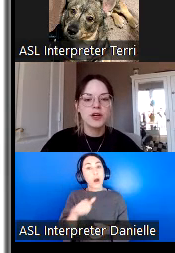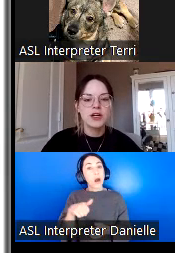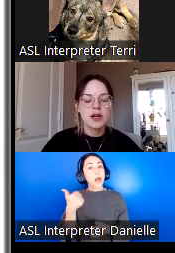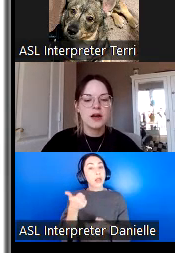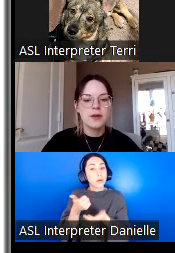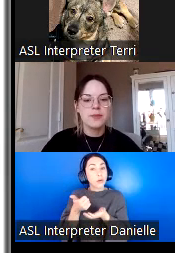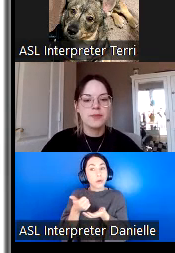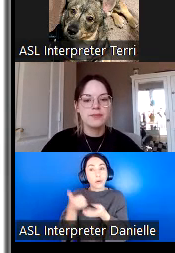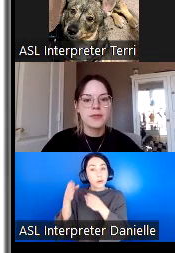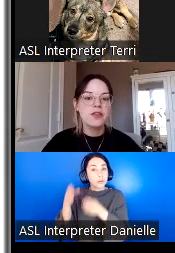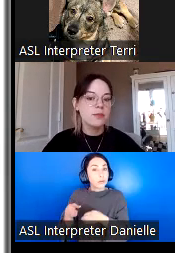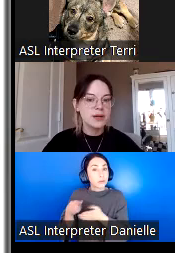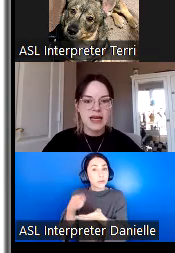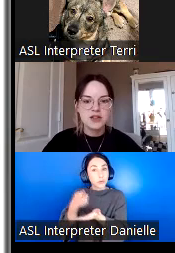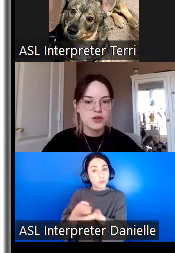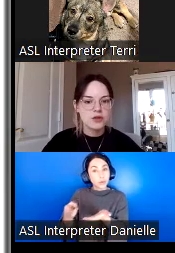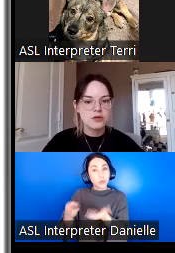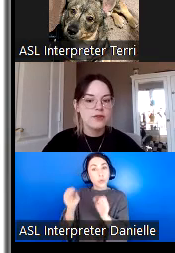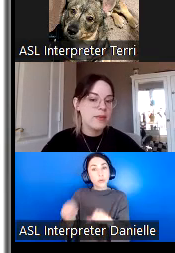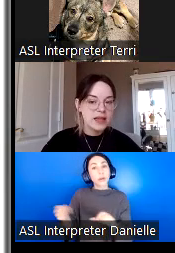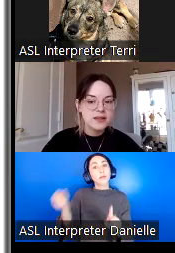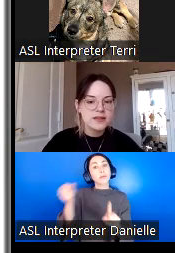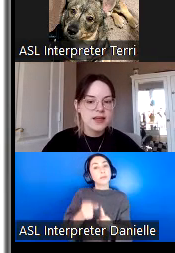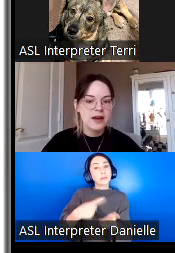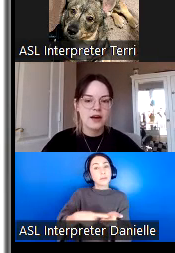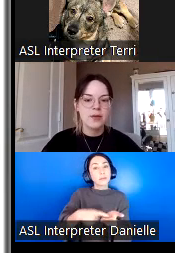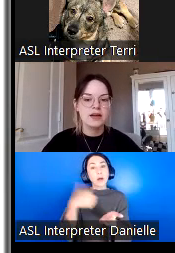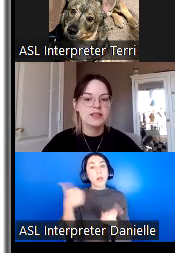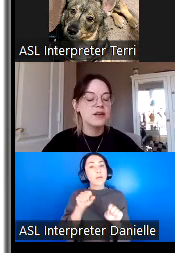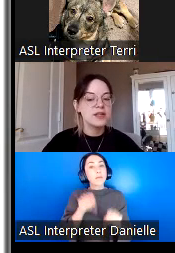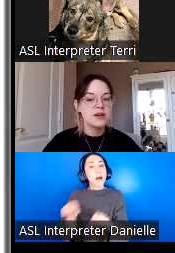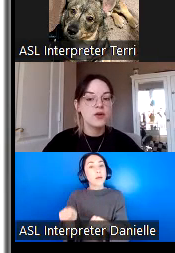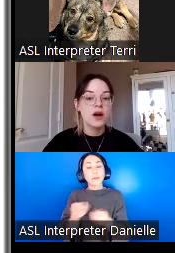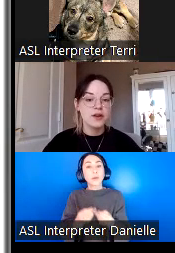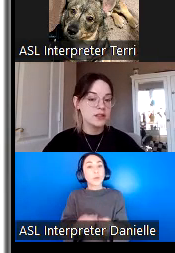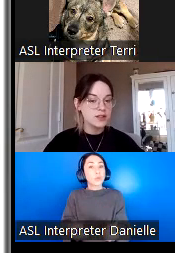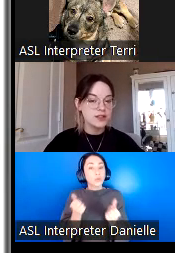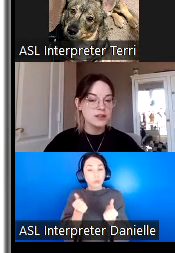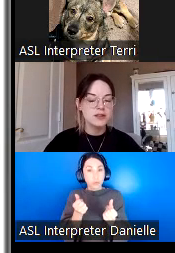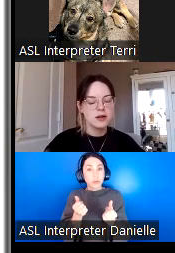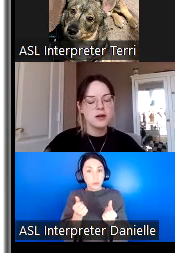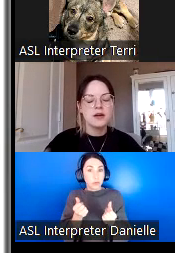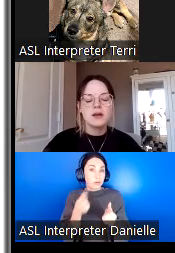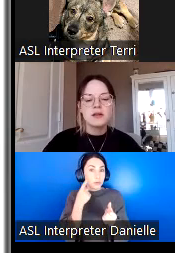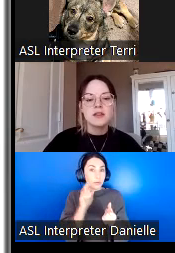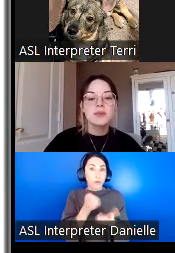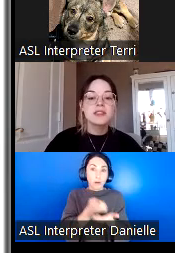can explore other potential remedies to economic safety or other